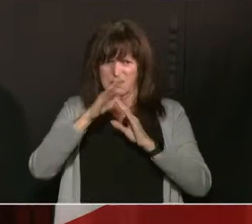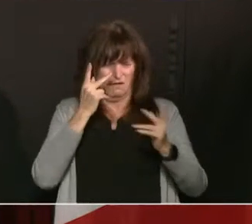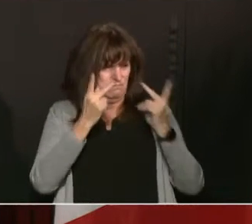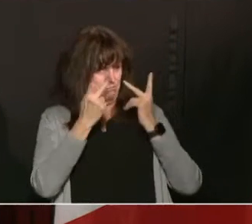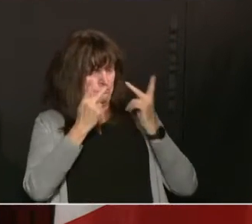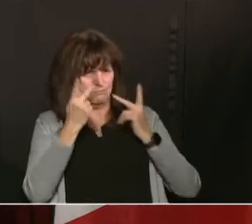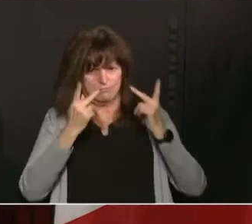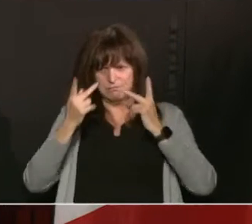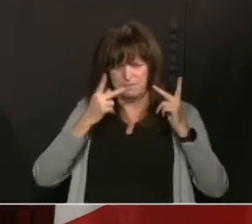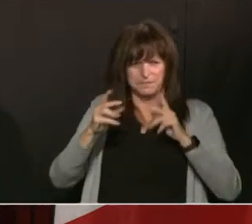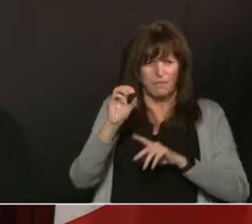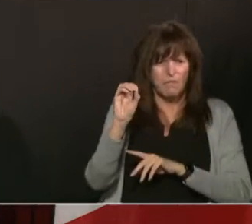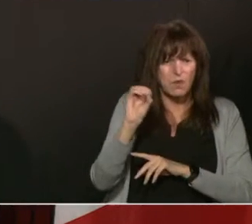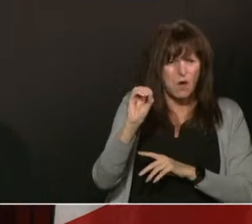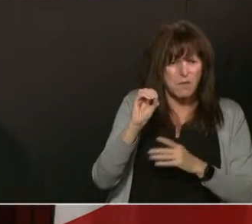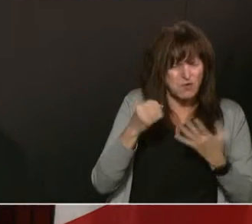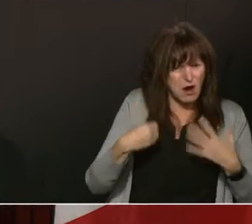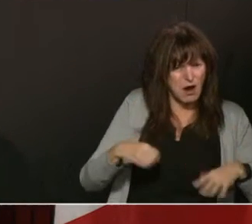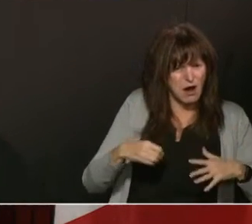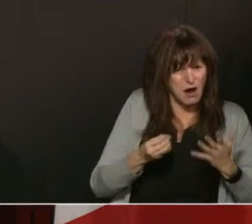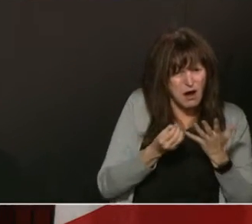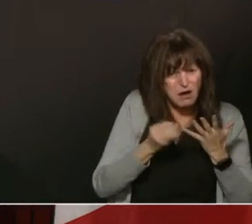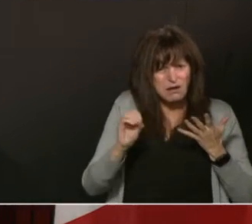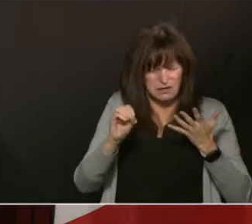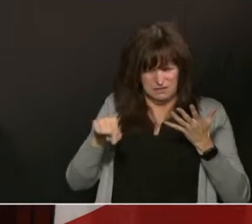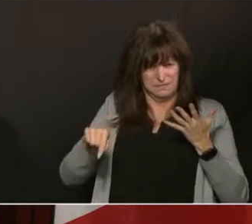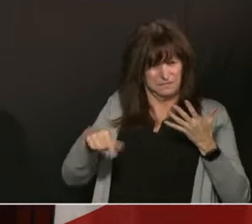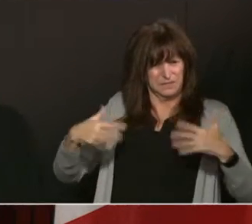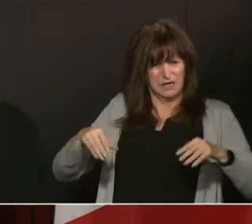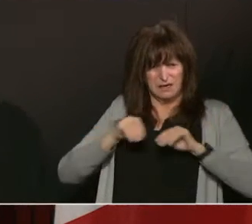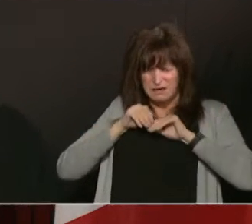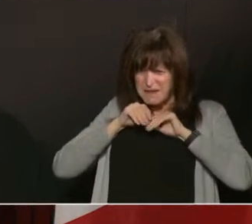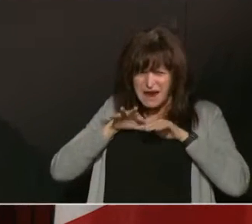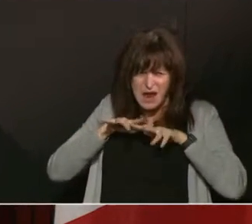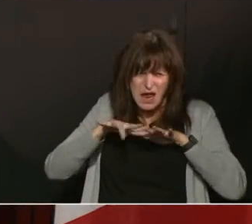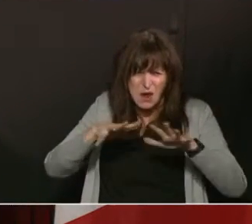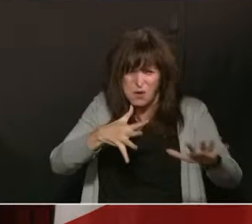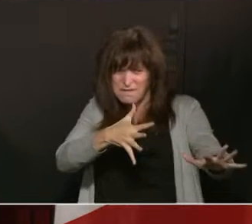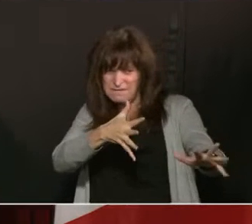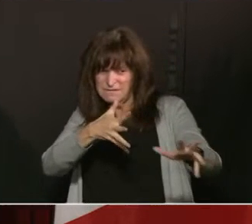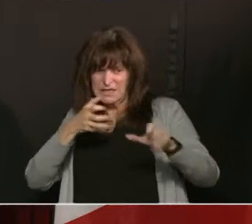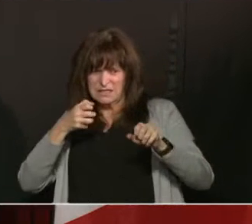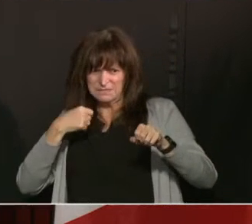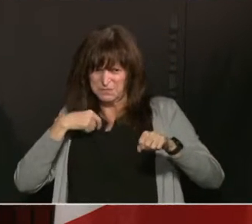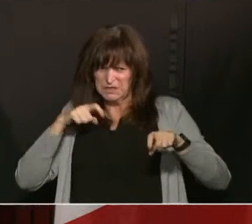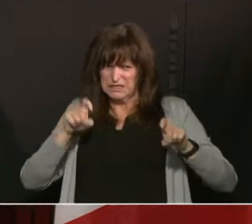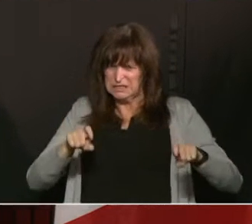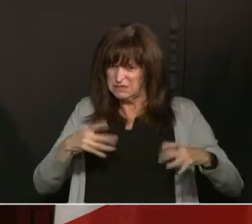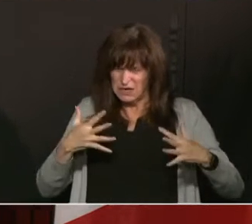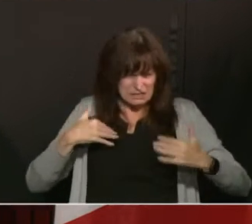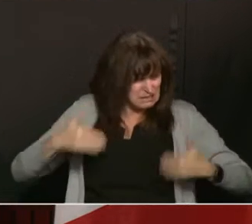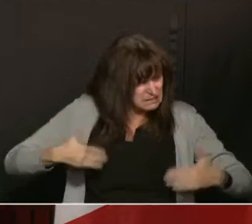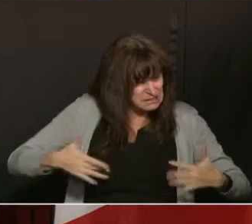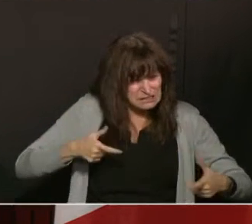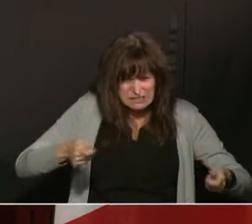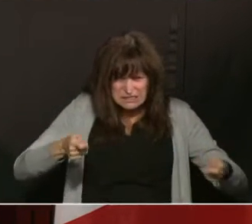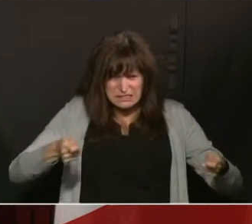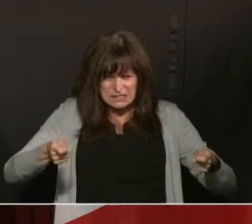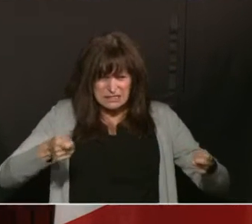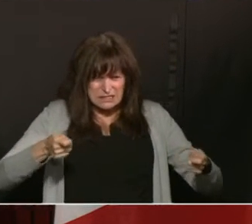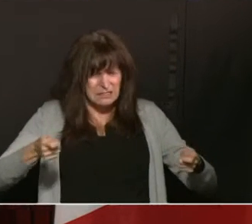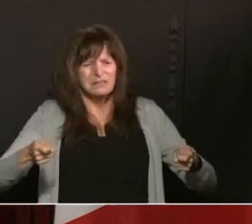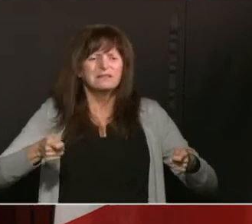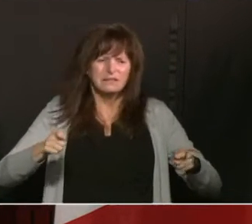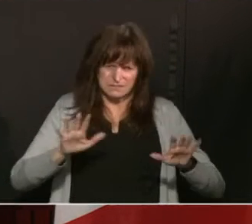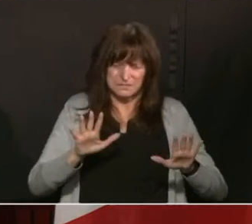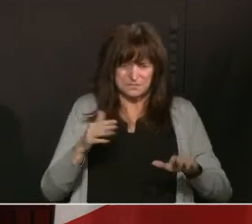quickly, and we need to do the same. As of 12:01 a.m. on Sunday, additional